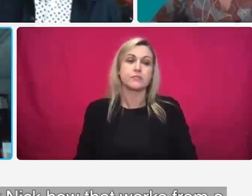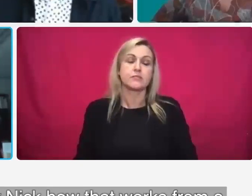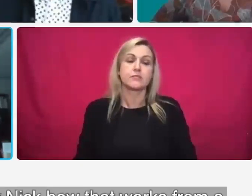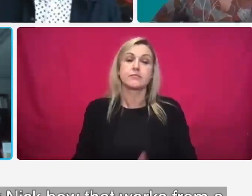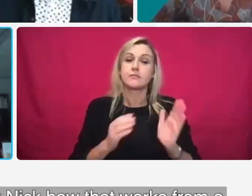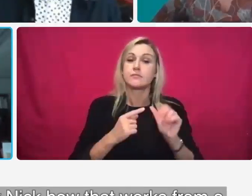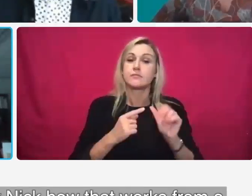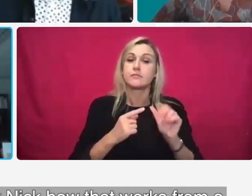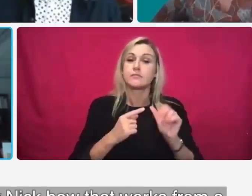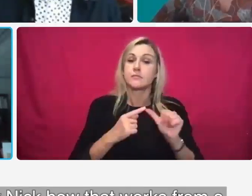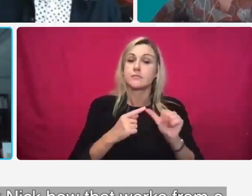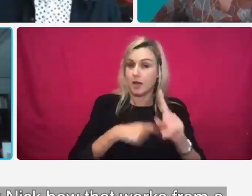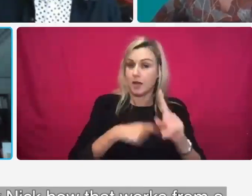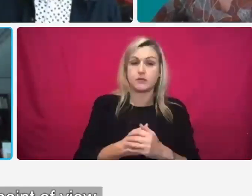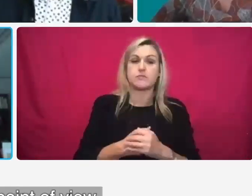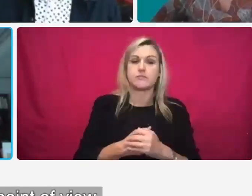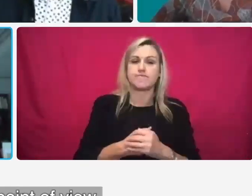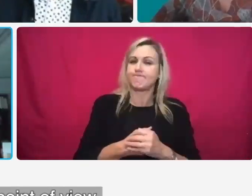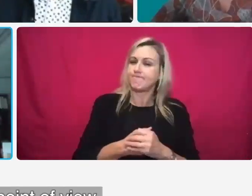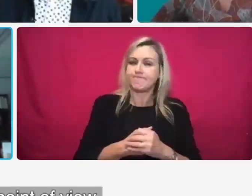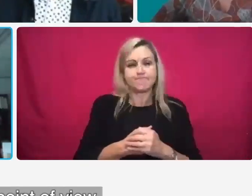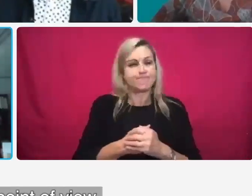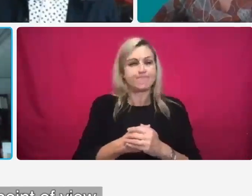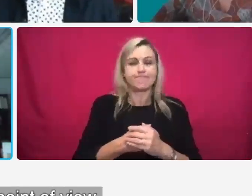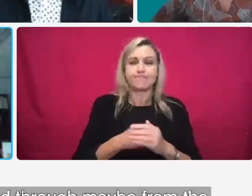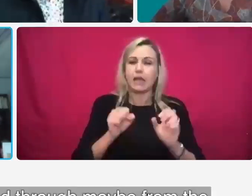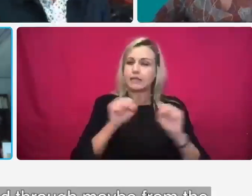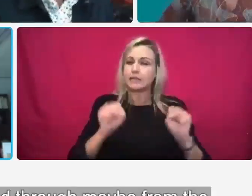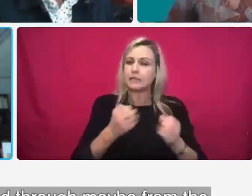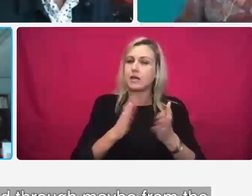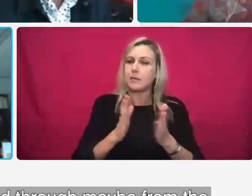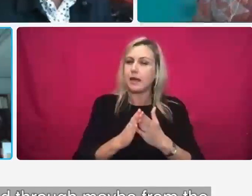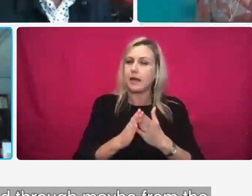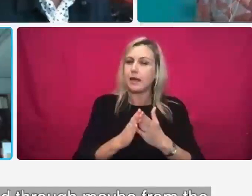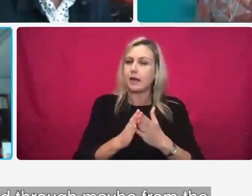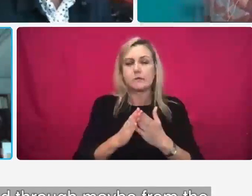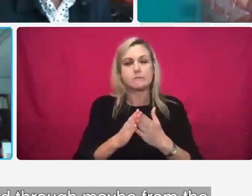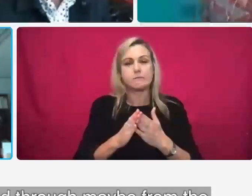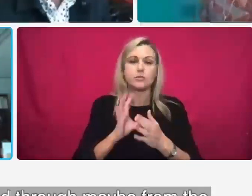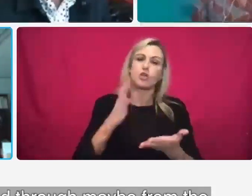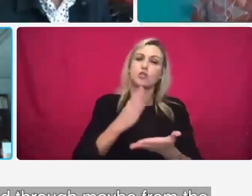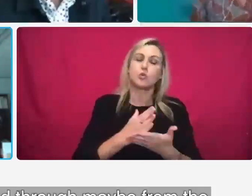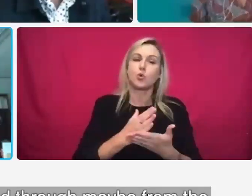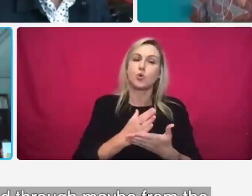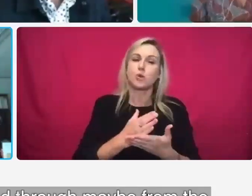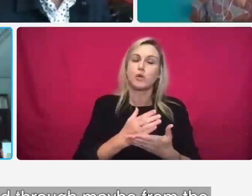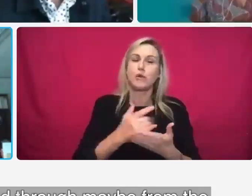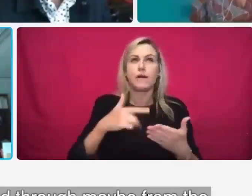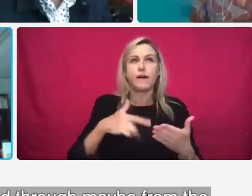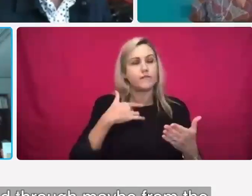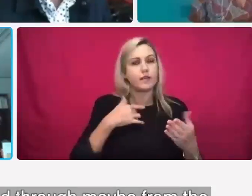not too sure, actually, Nick, how that works from a system point of view. I think something is fed